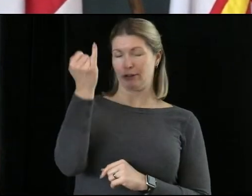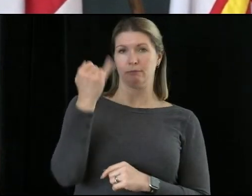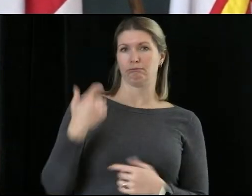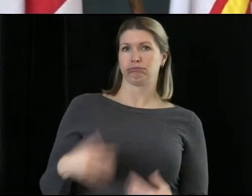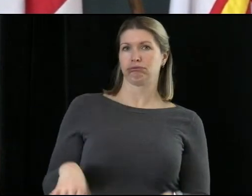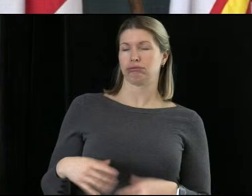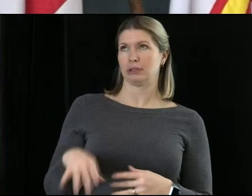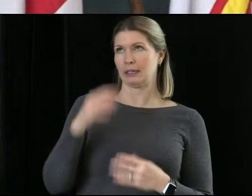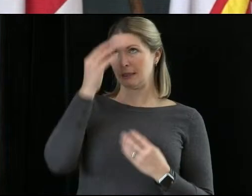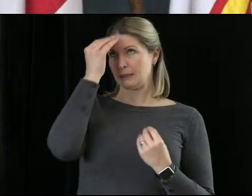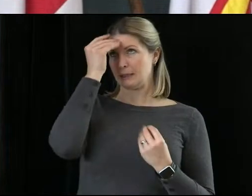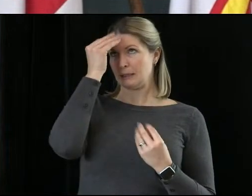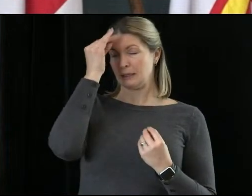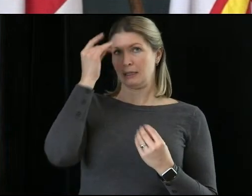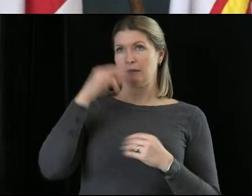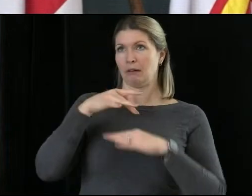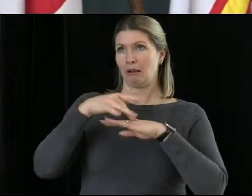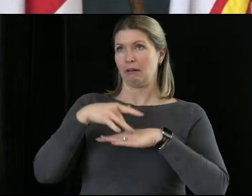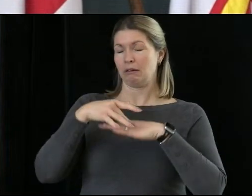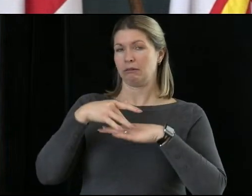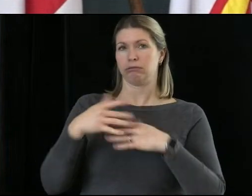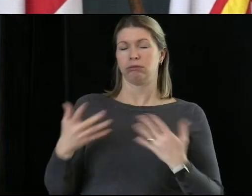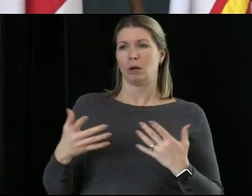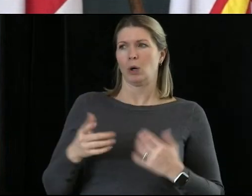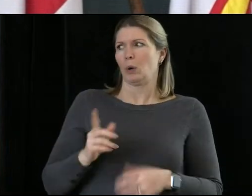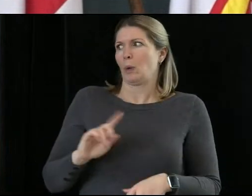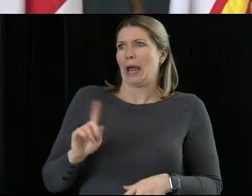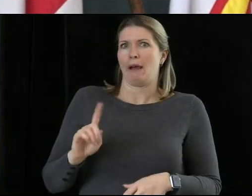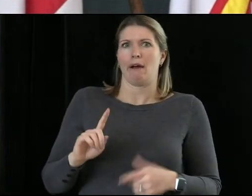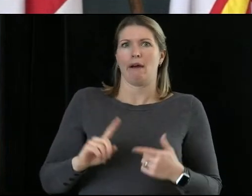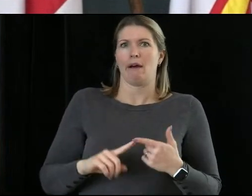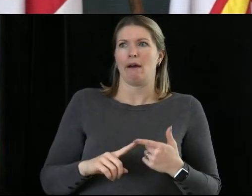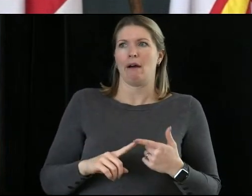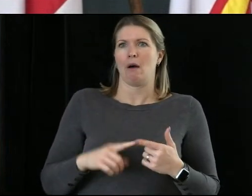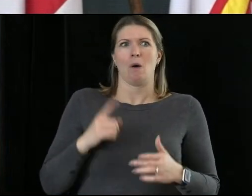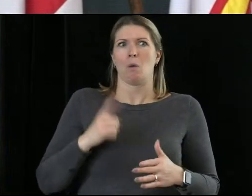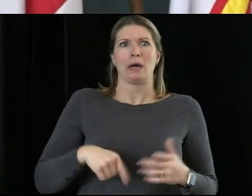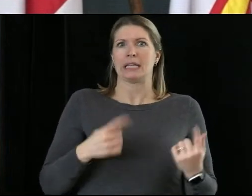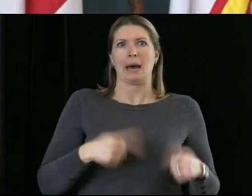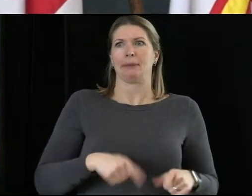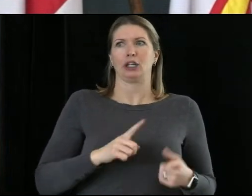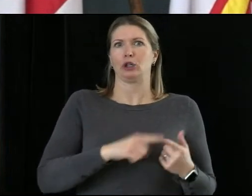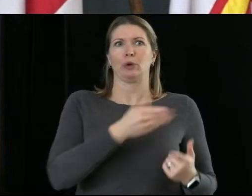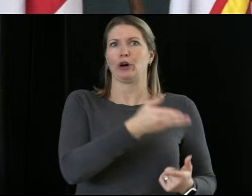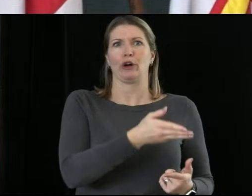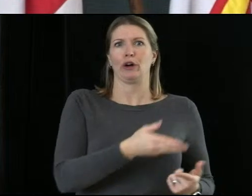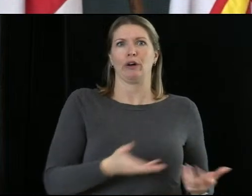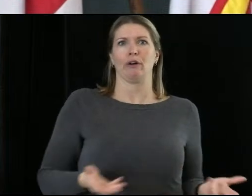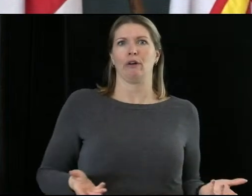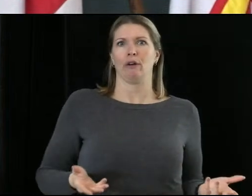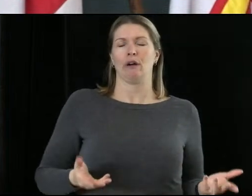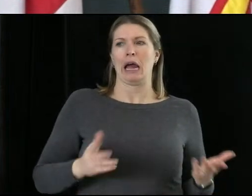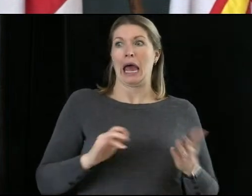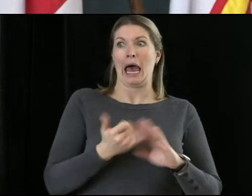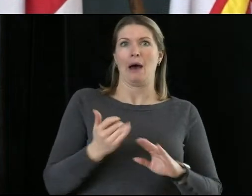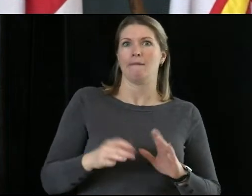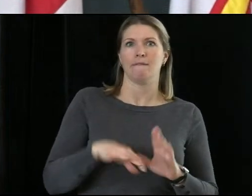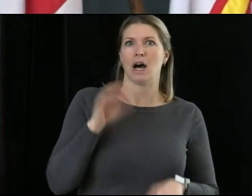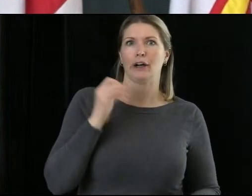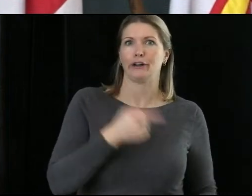were running through our heads. Where was she? What was happening to her? How could we find